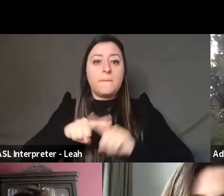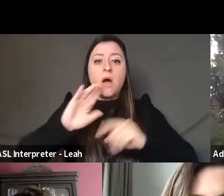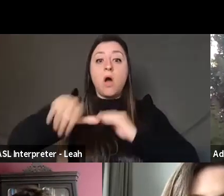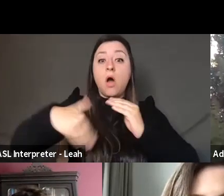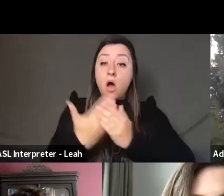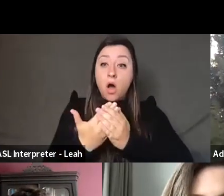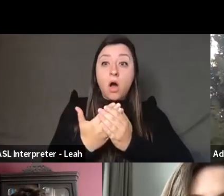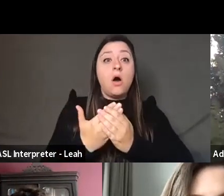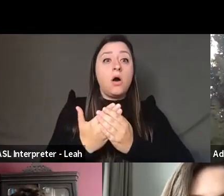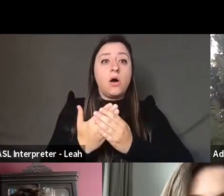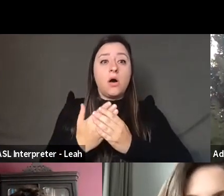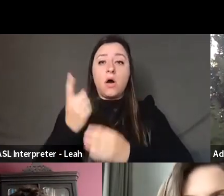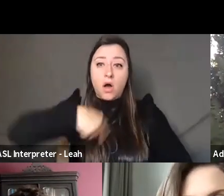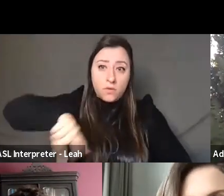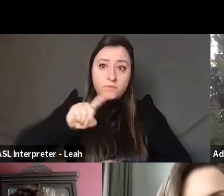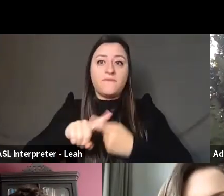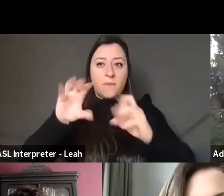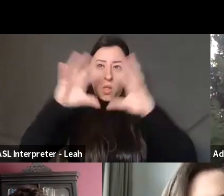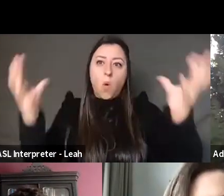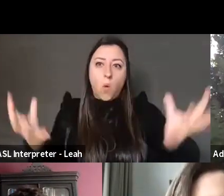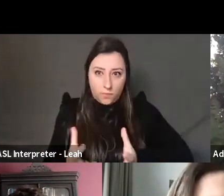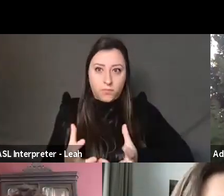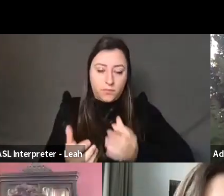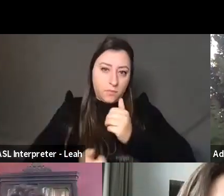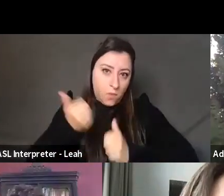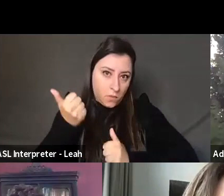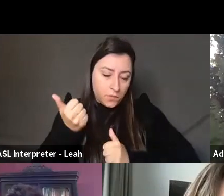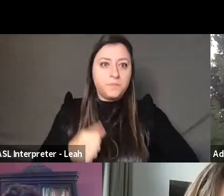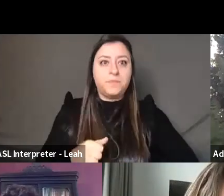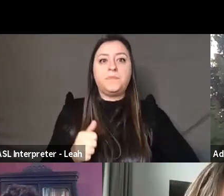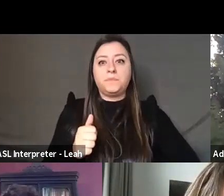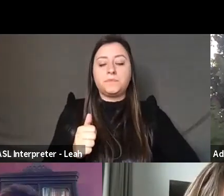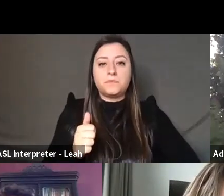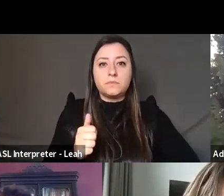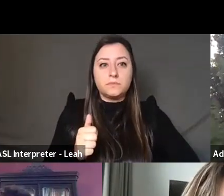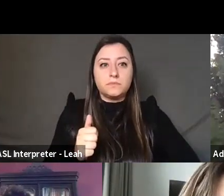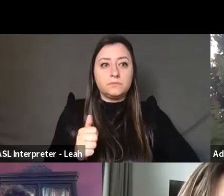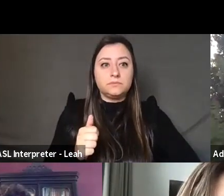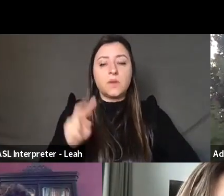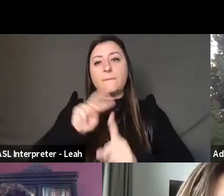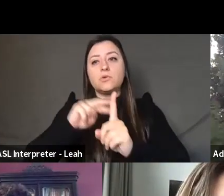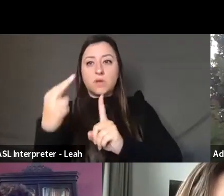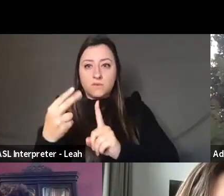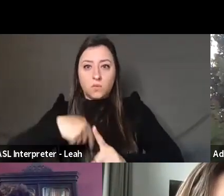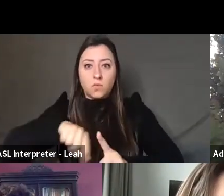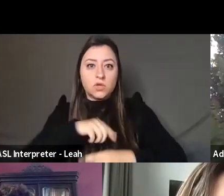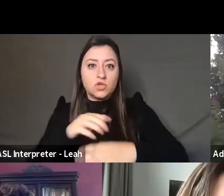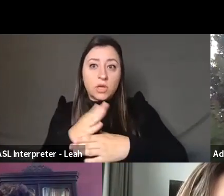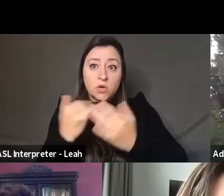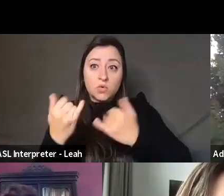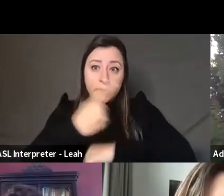the, all of us are from the global majority. So the perspective that we are sharing today